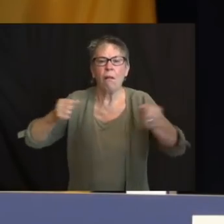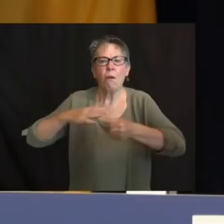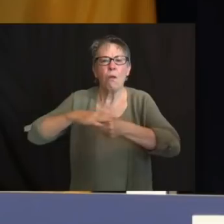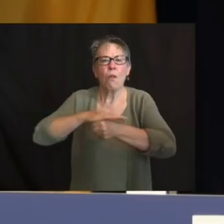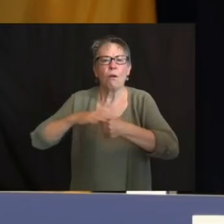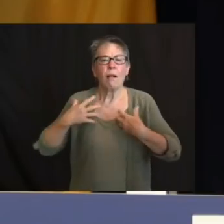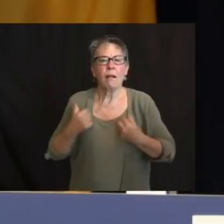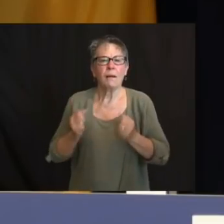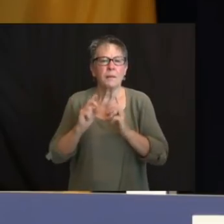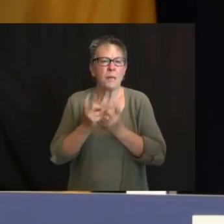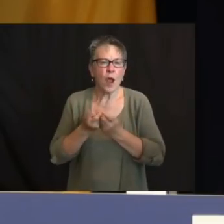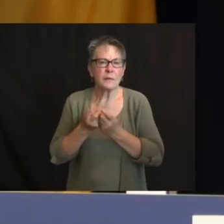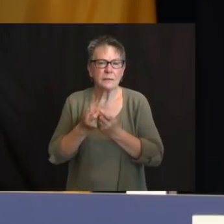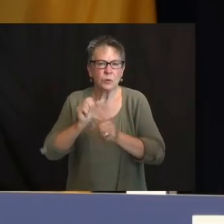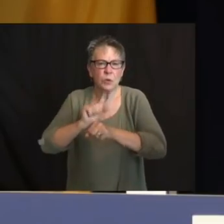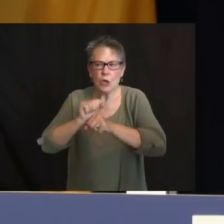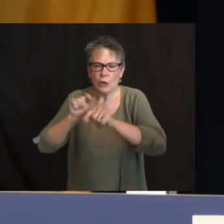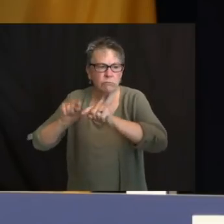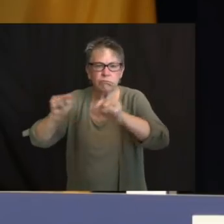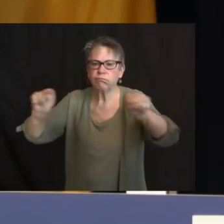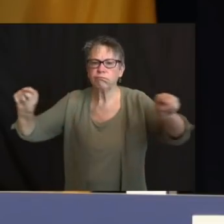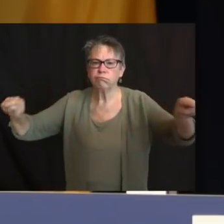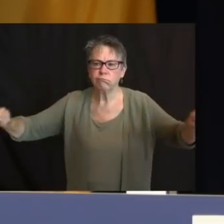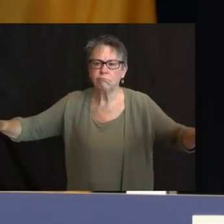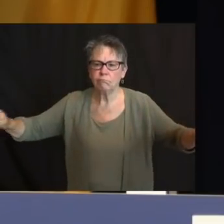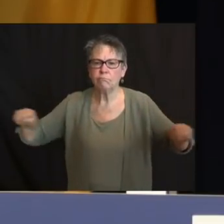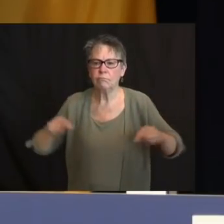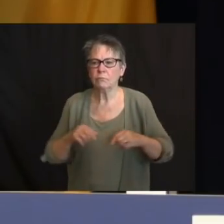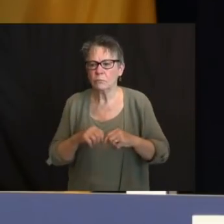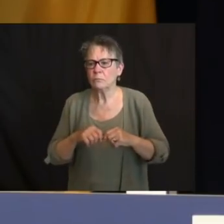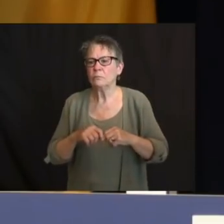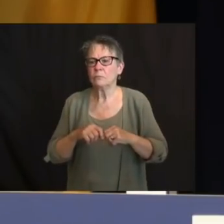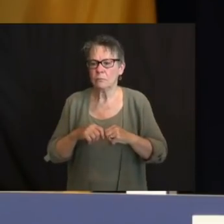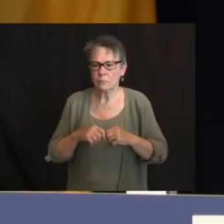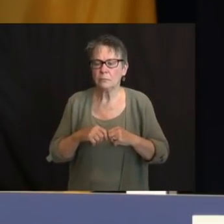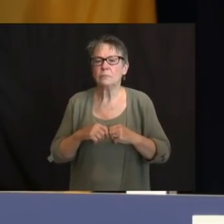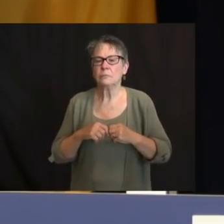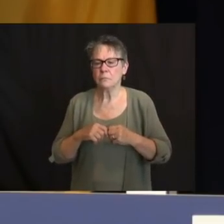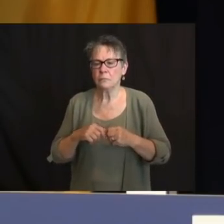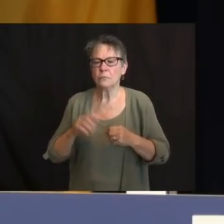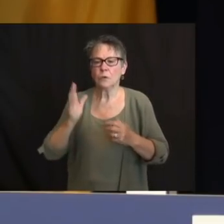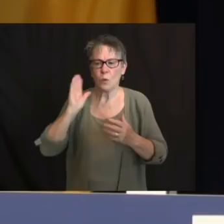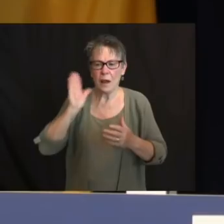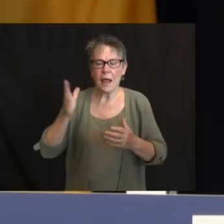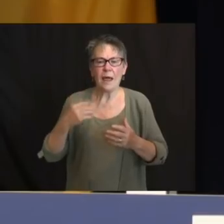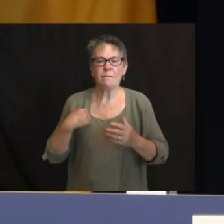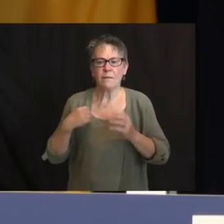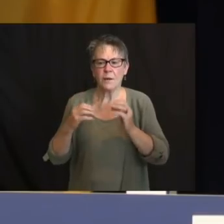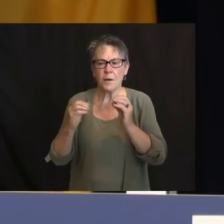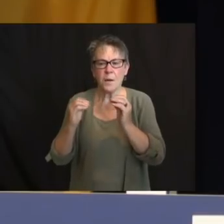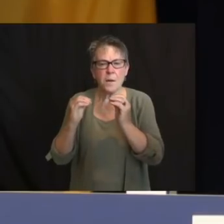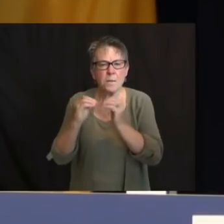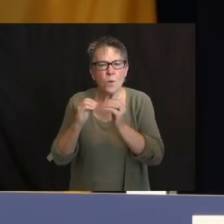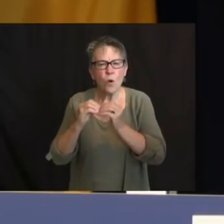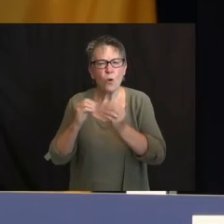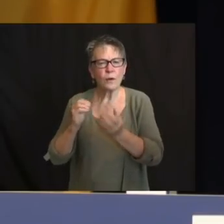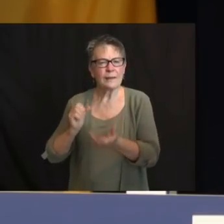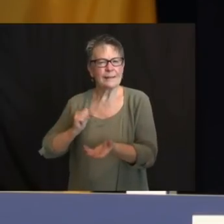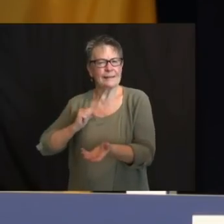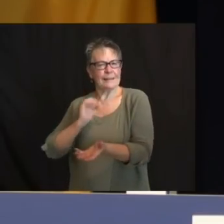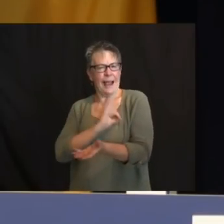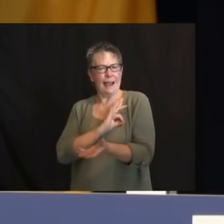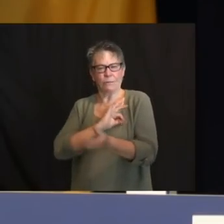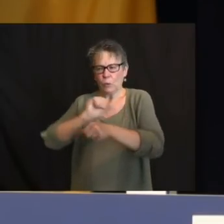to provide additional contact tracing staff to support the local health departments to meet their operational demands.